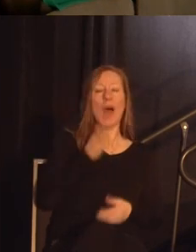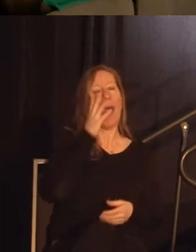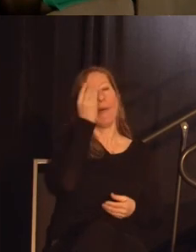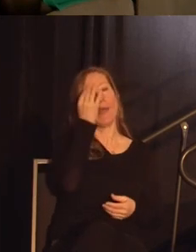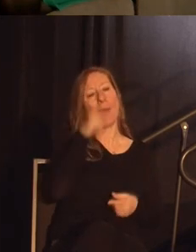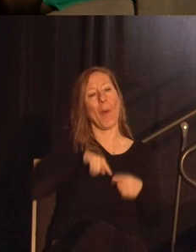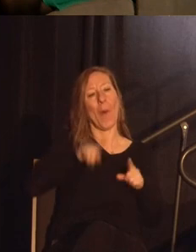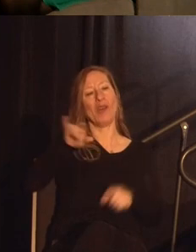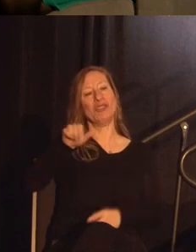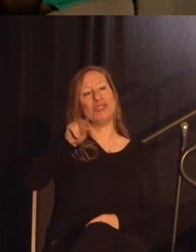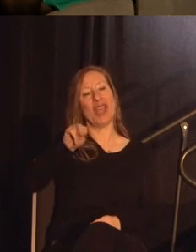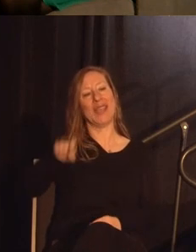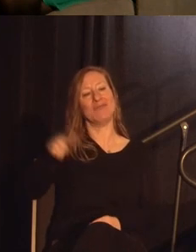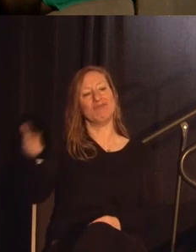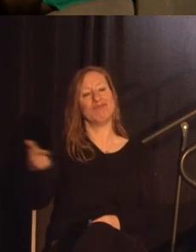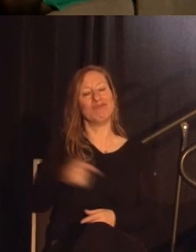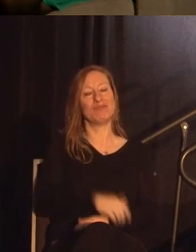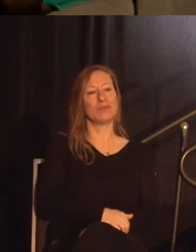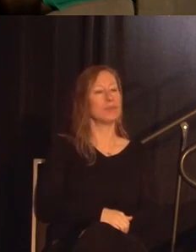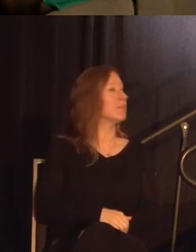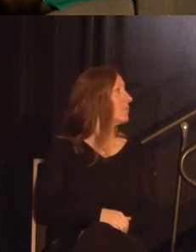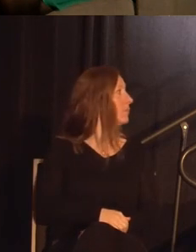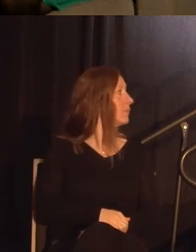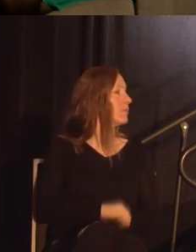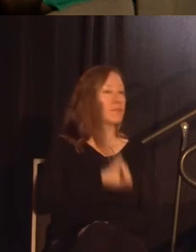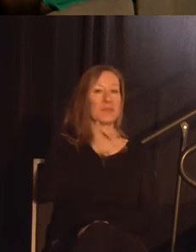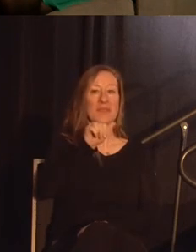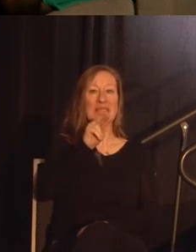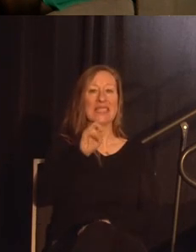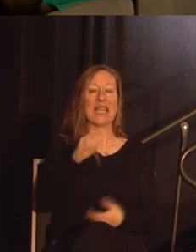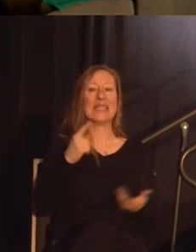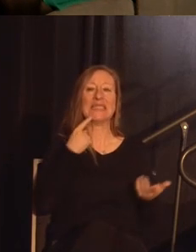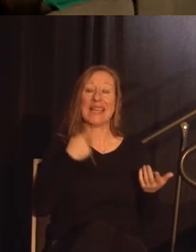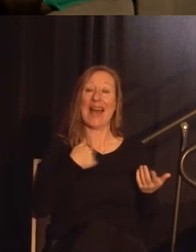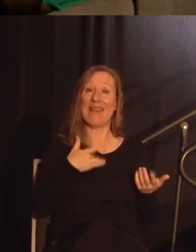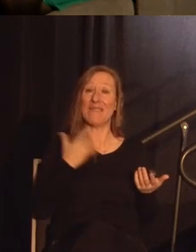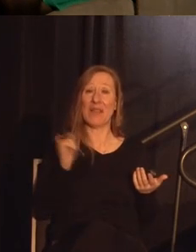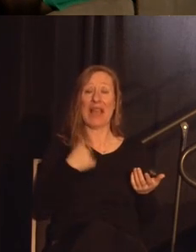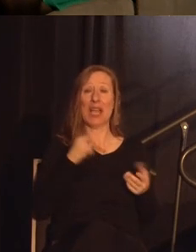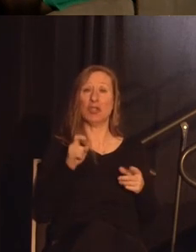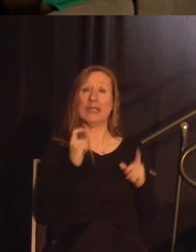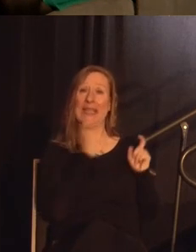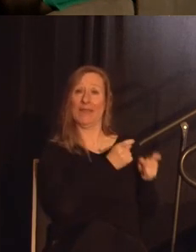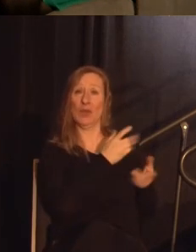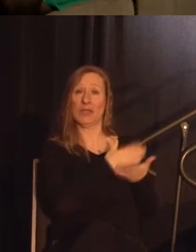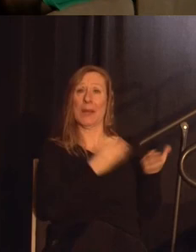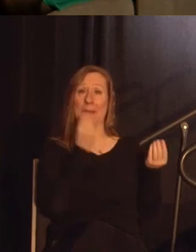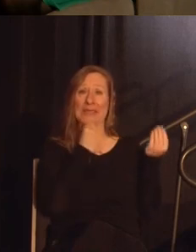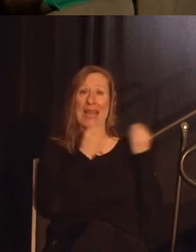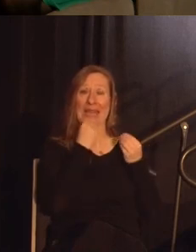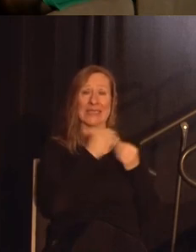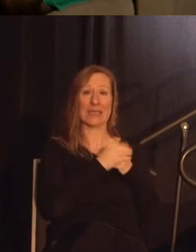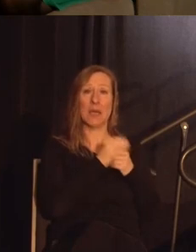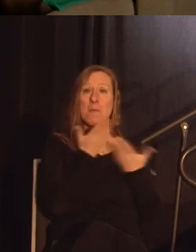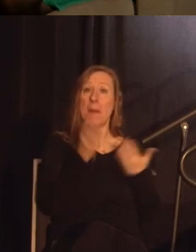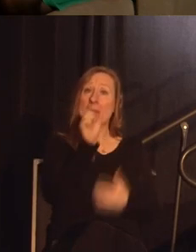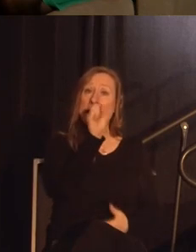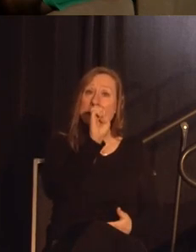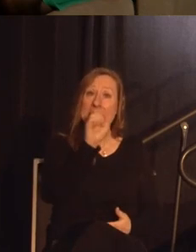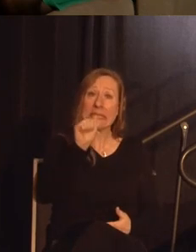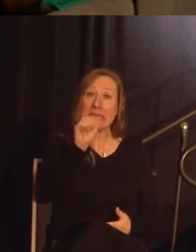maybe I'll remember. Like, now I feel like I should give you some snacks or something like that. Seaweed? Oh,